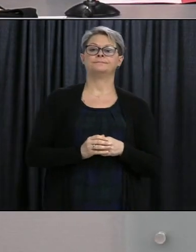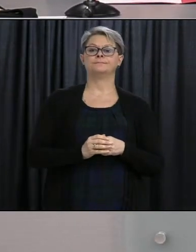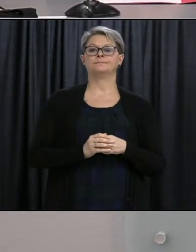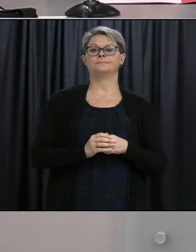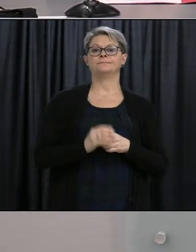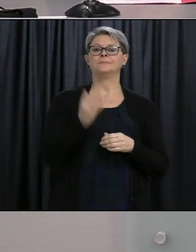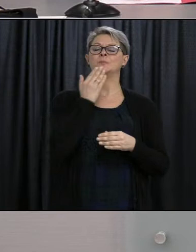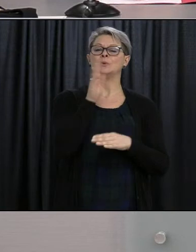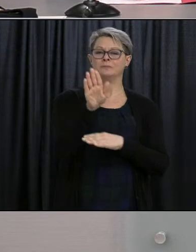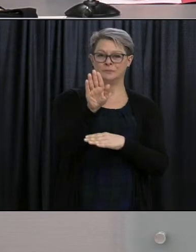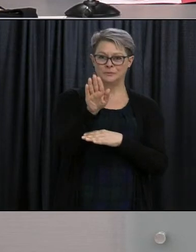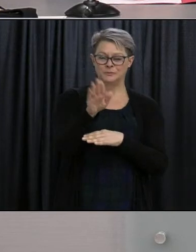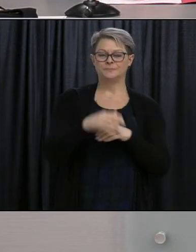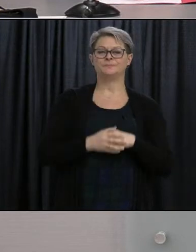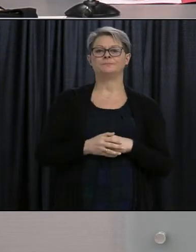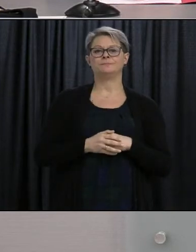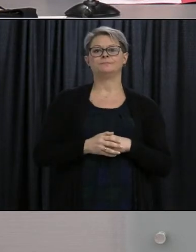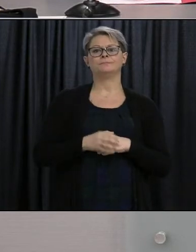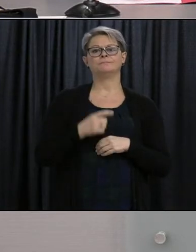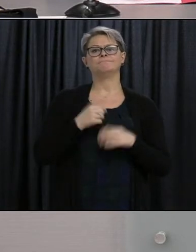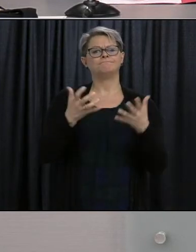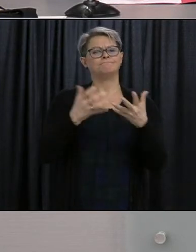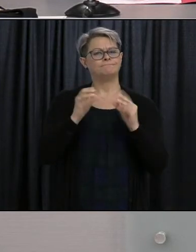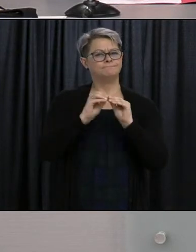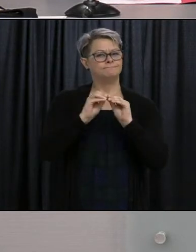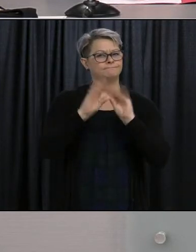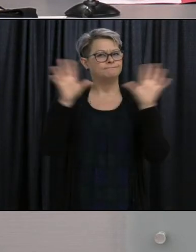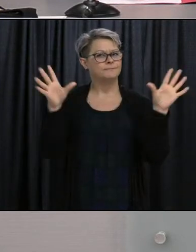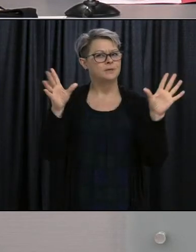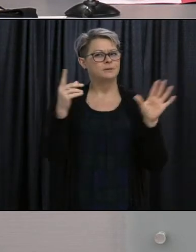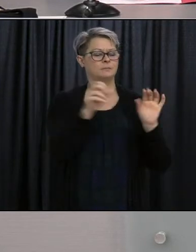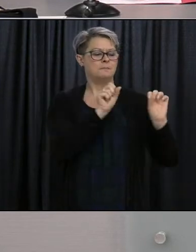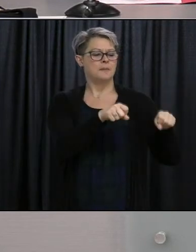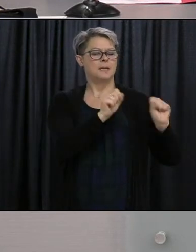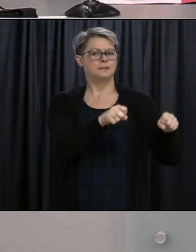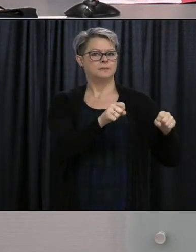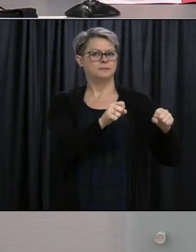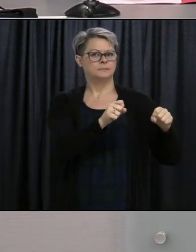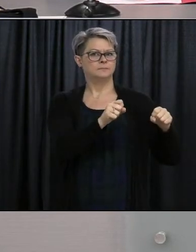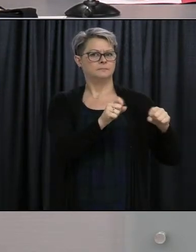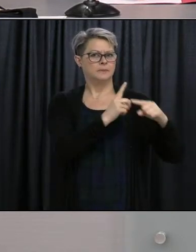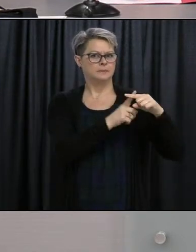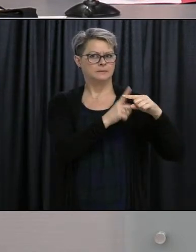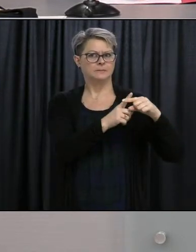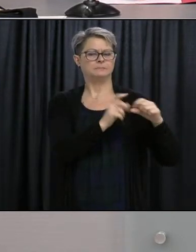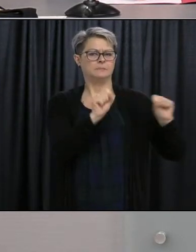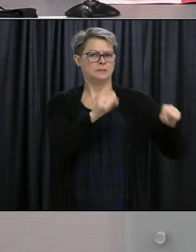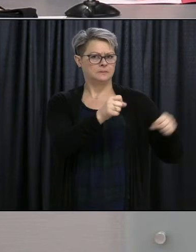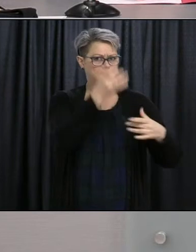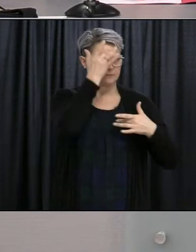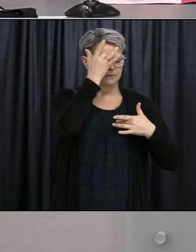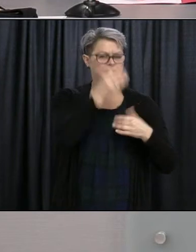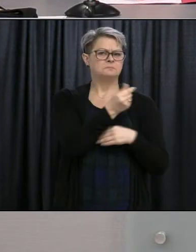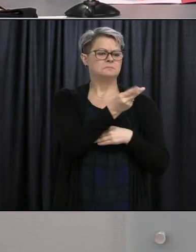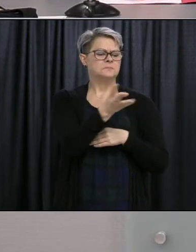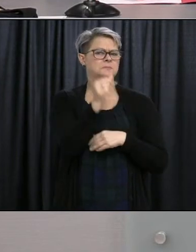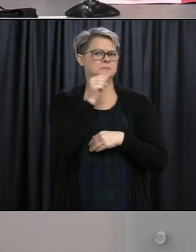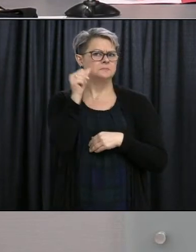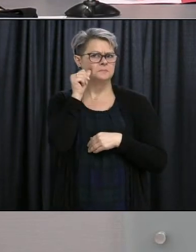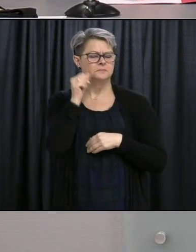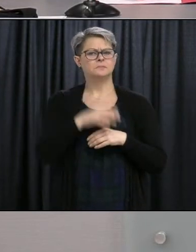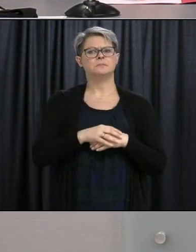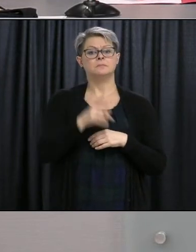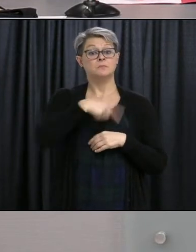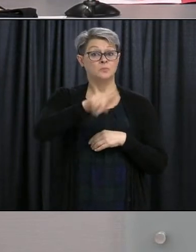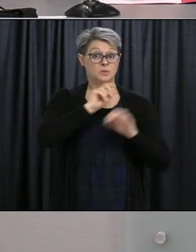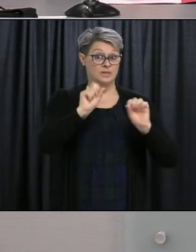Good afternoon. I just want clarification on presumptive cases. We had several of them yesterday. Can we assume that those